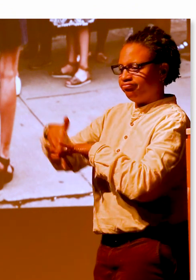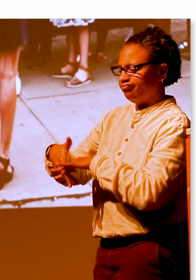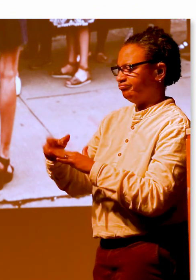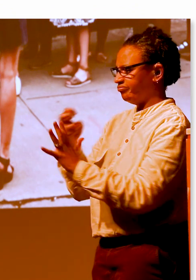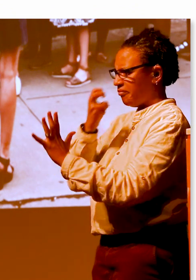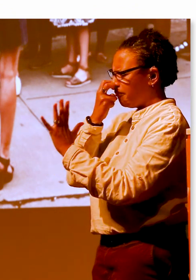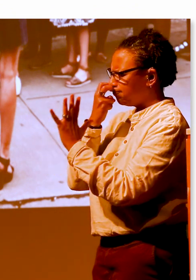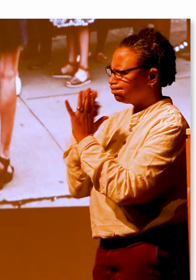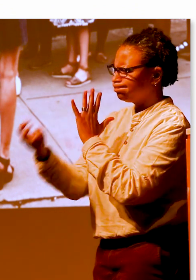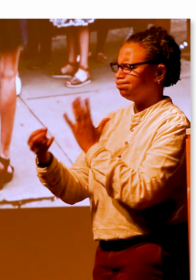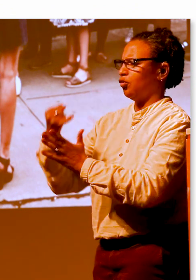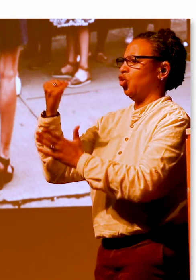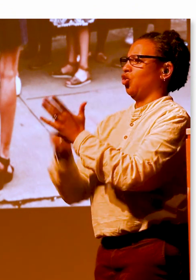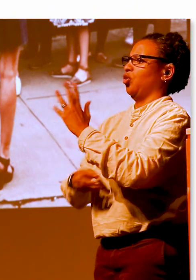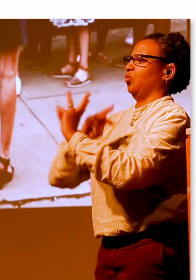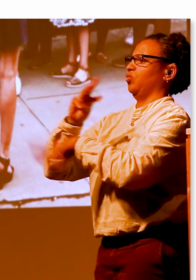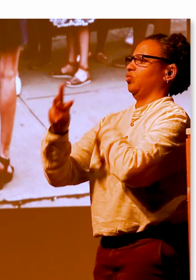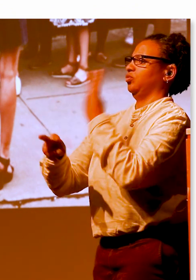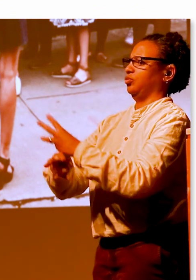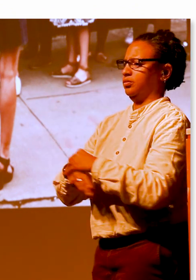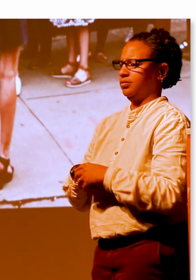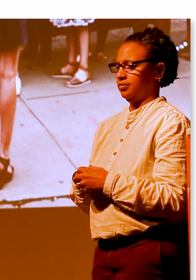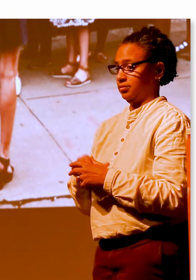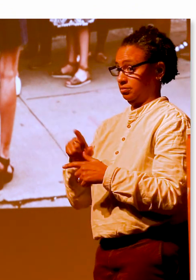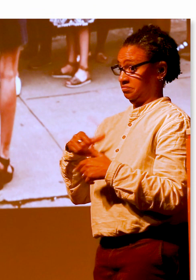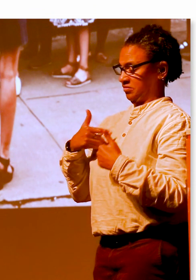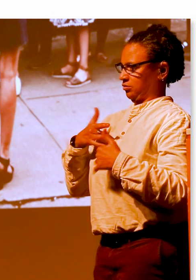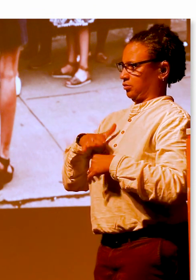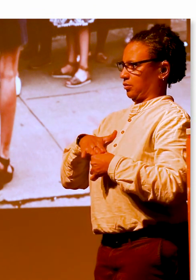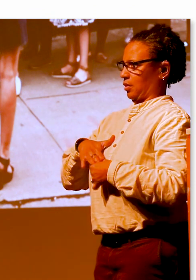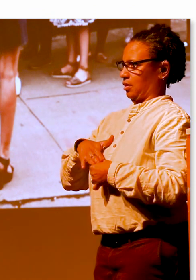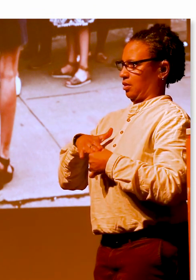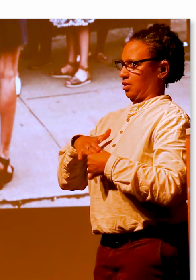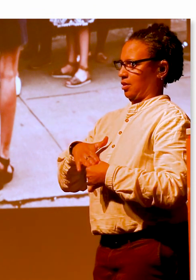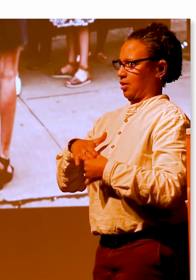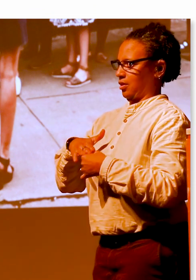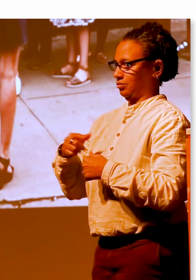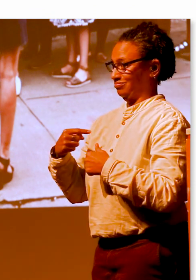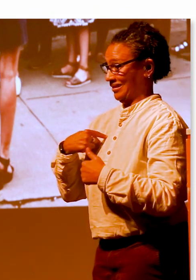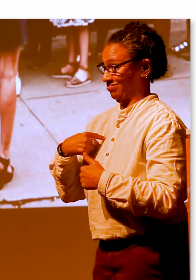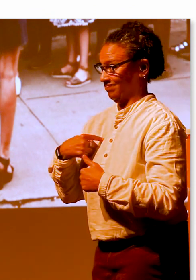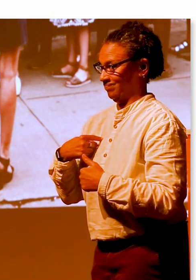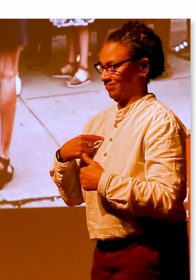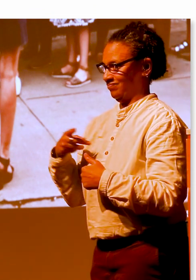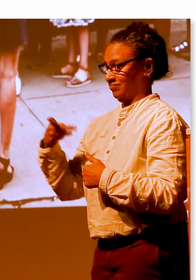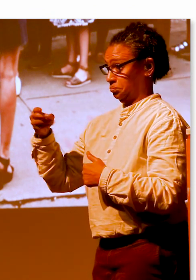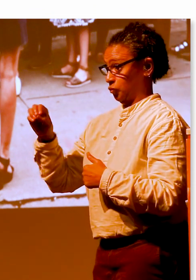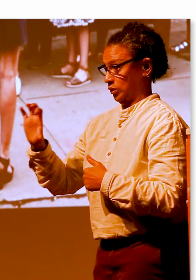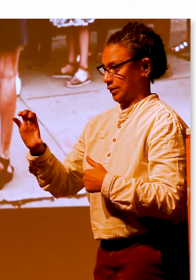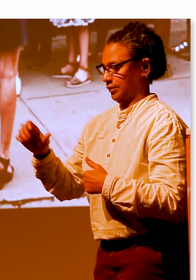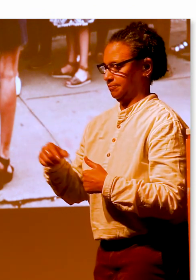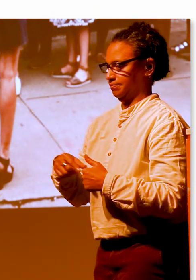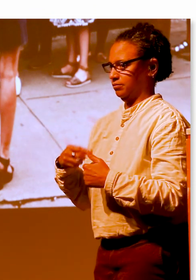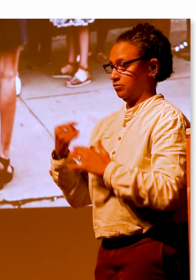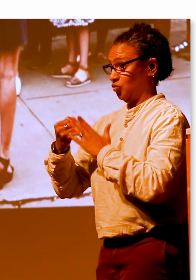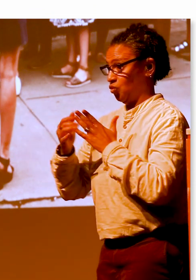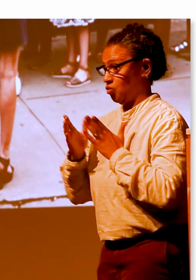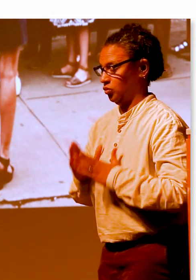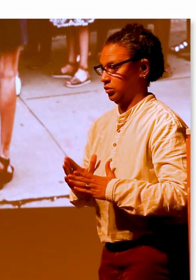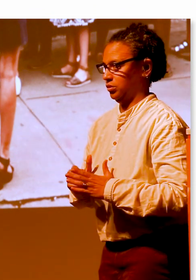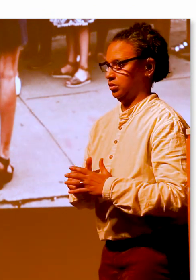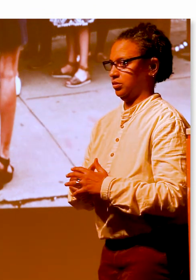to feel the pressures of what it meant to be a person of color in the arts, how many immediate no's there